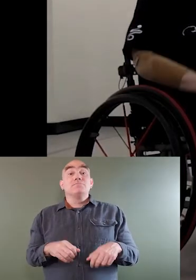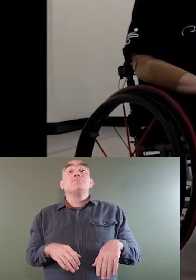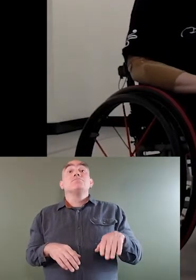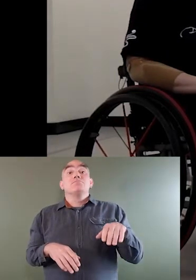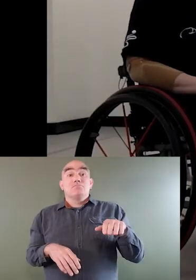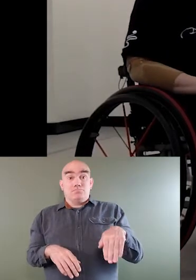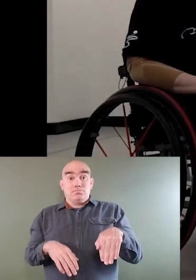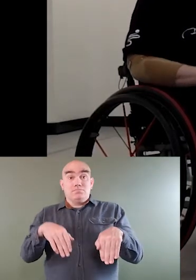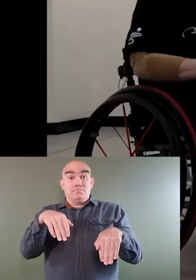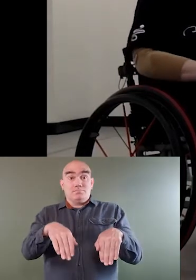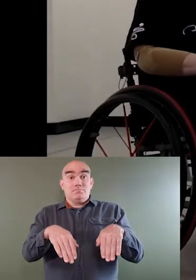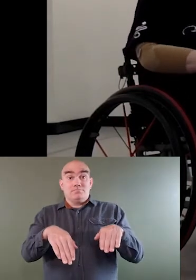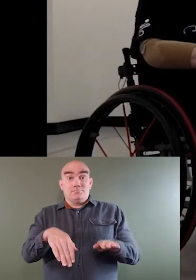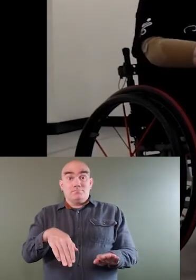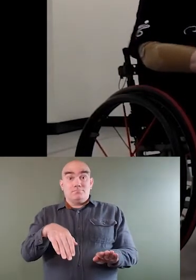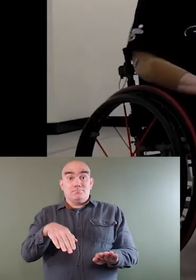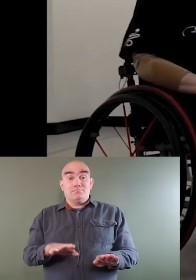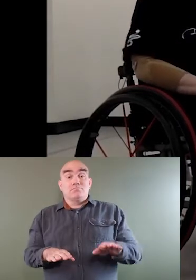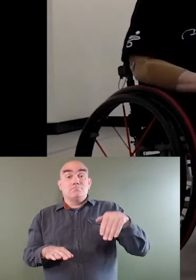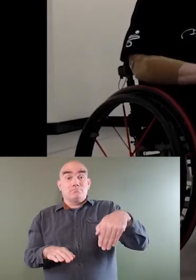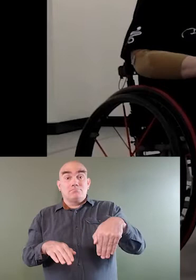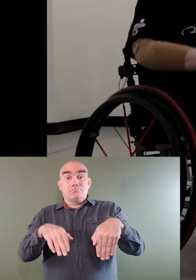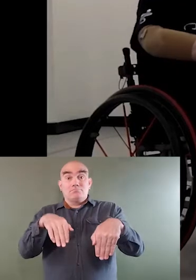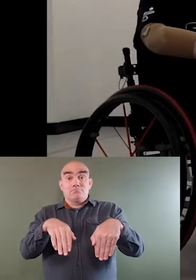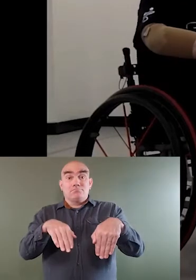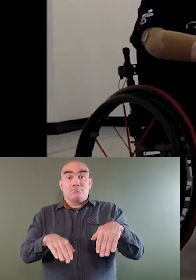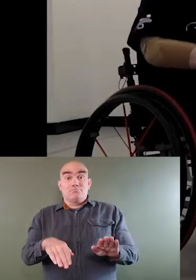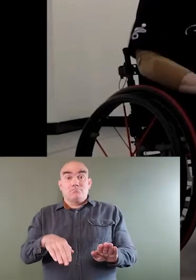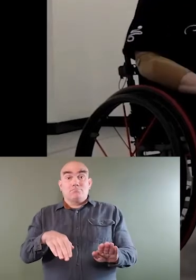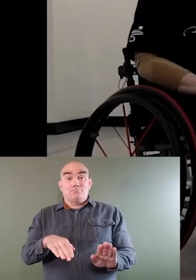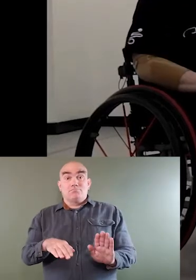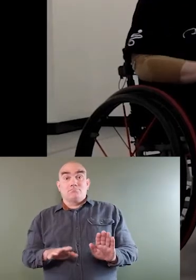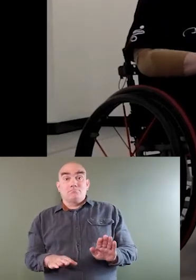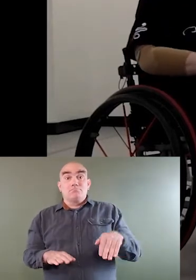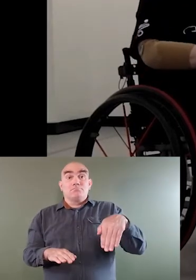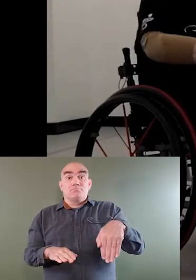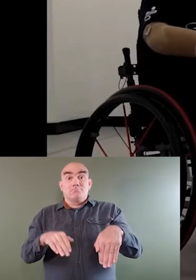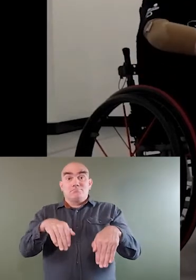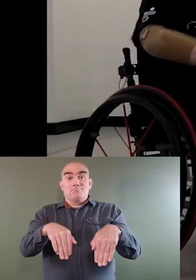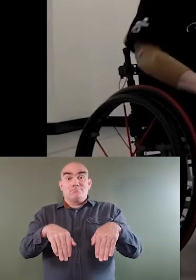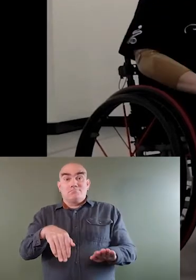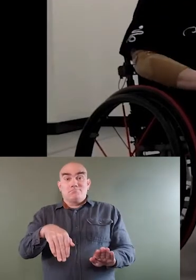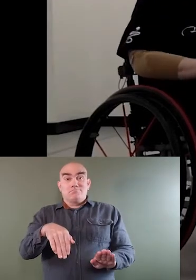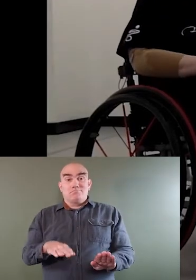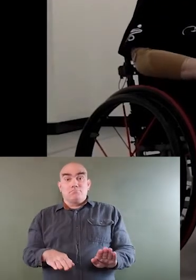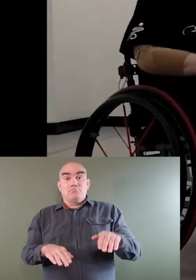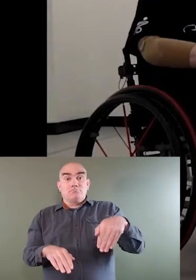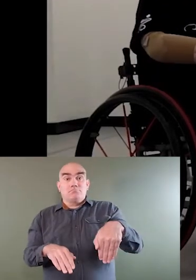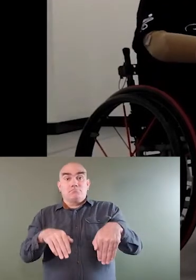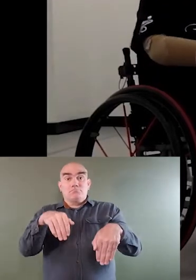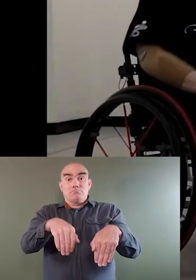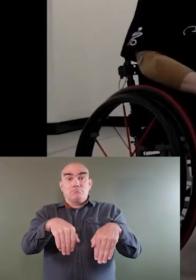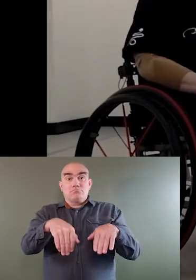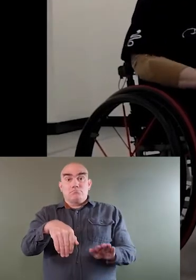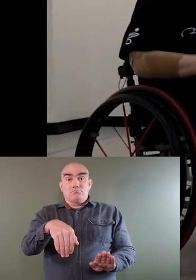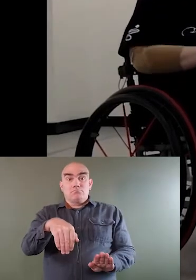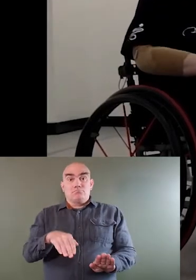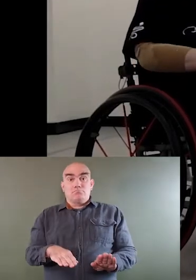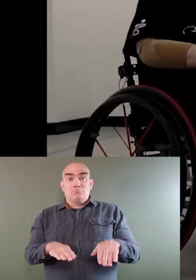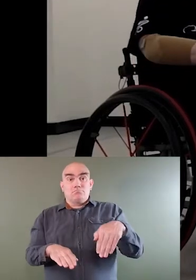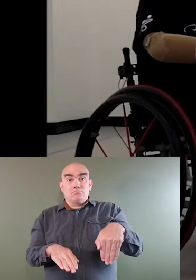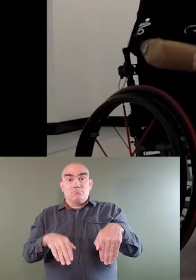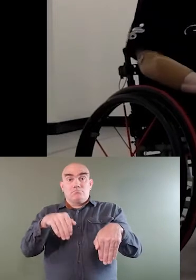Double turn. 1, 2, 3, 4,